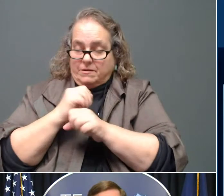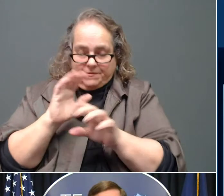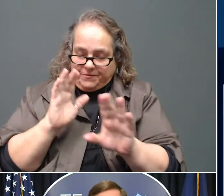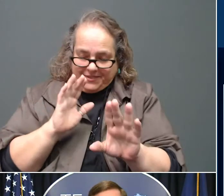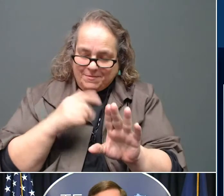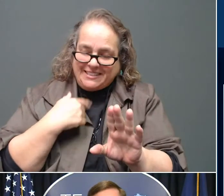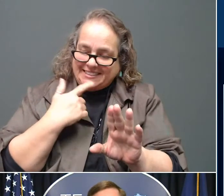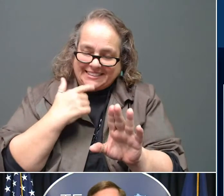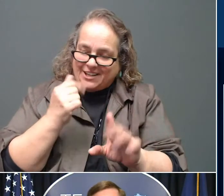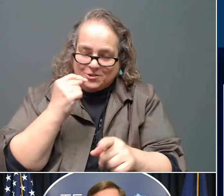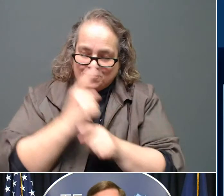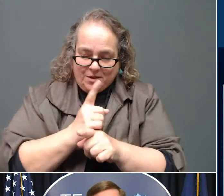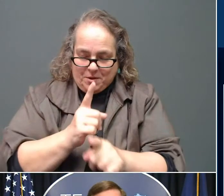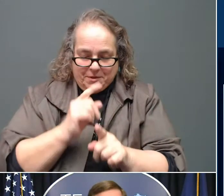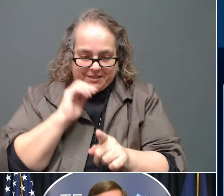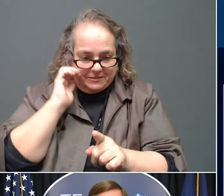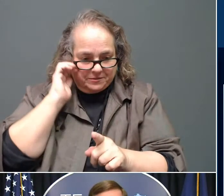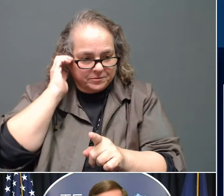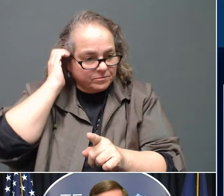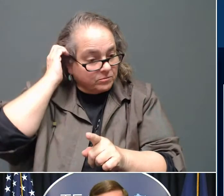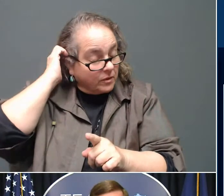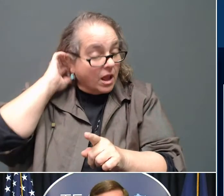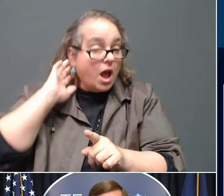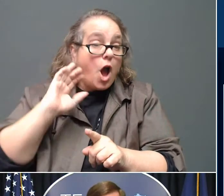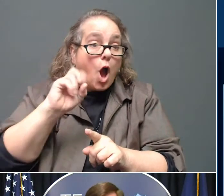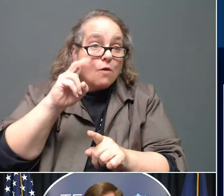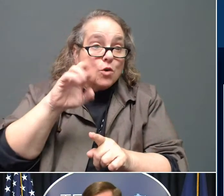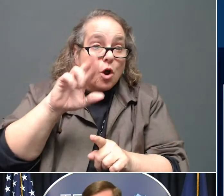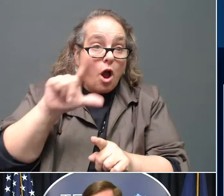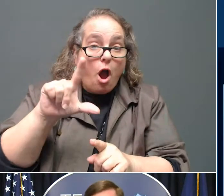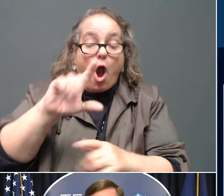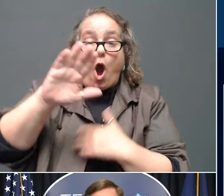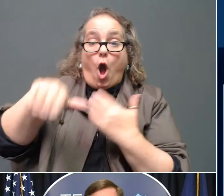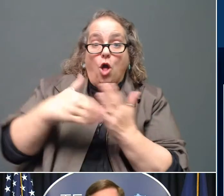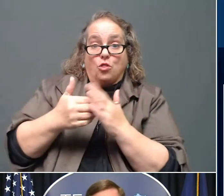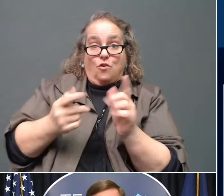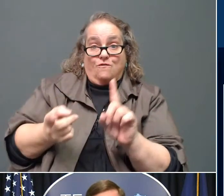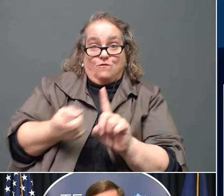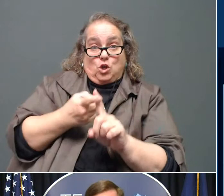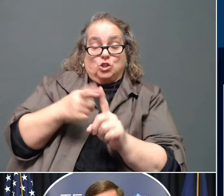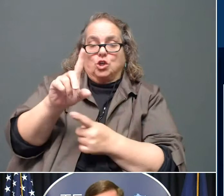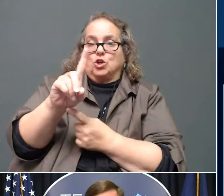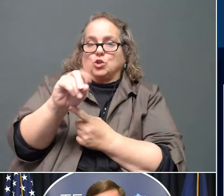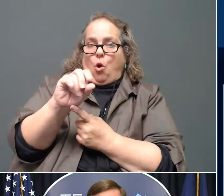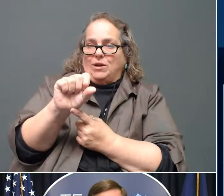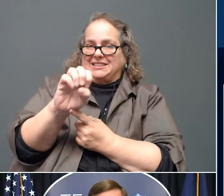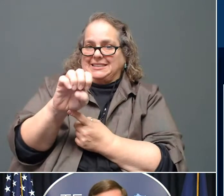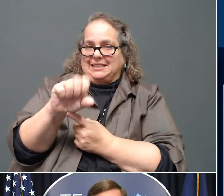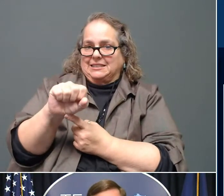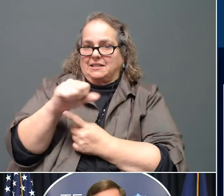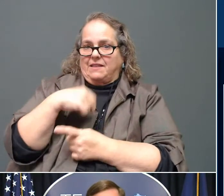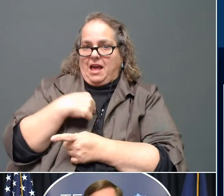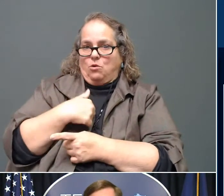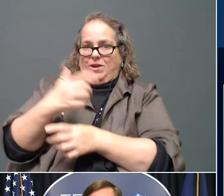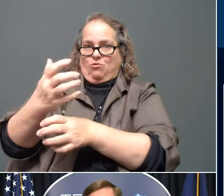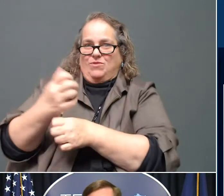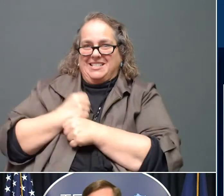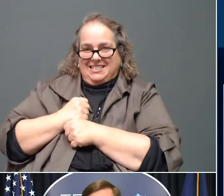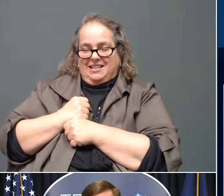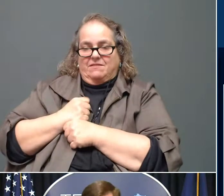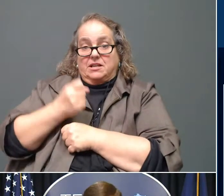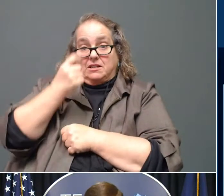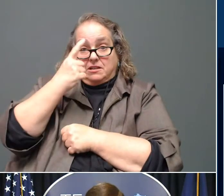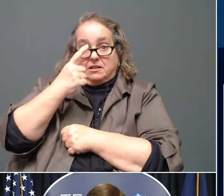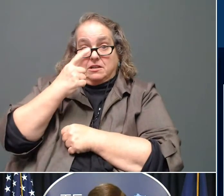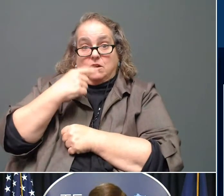right. Overall, of all the first doses we've received, because that's what we're trying to do, vaccinate individuals, how many unique people have